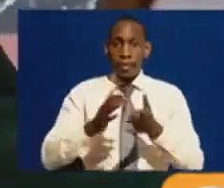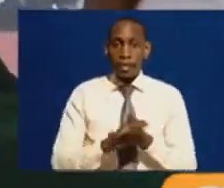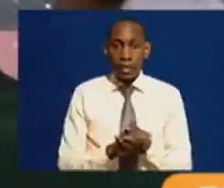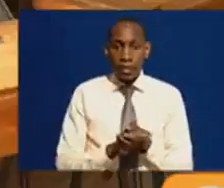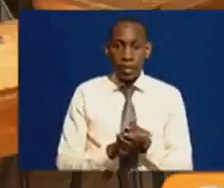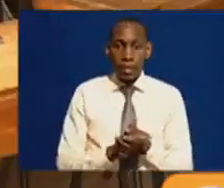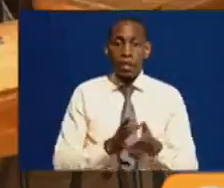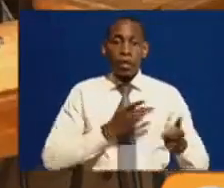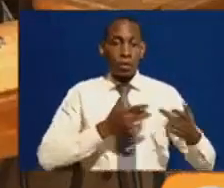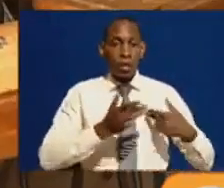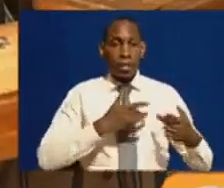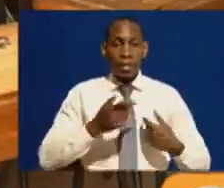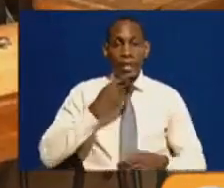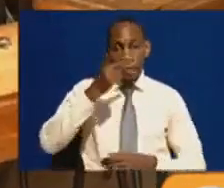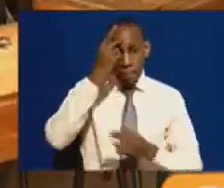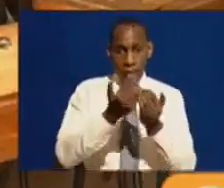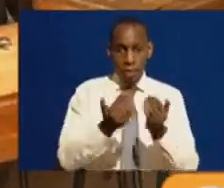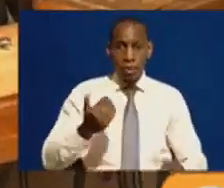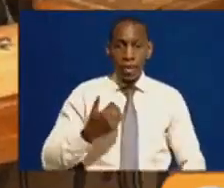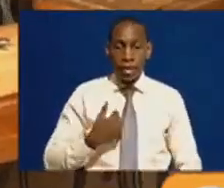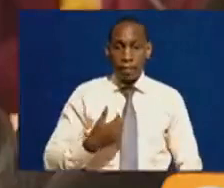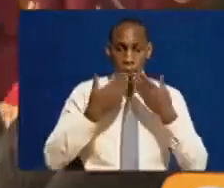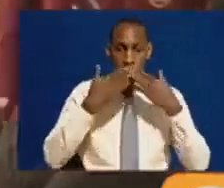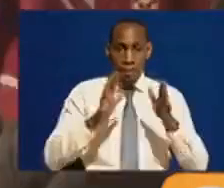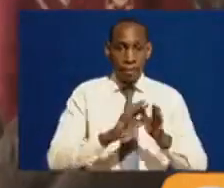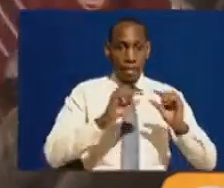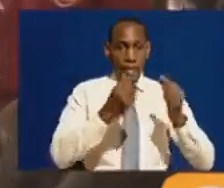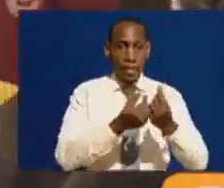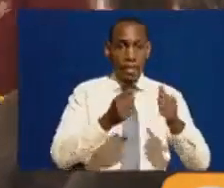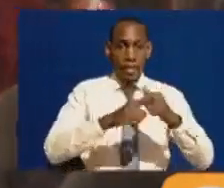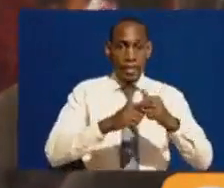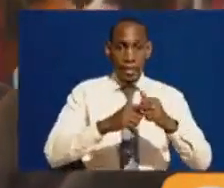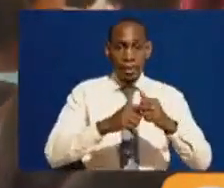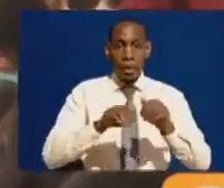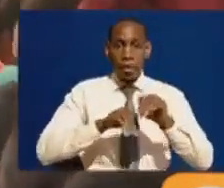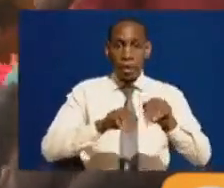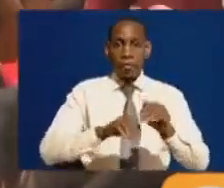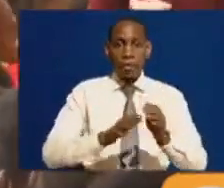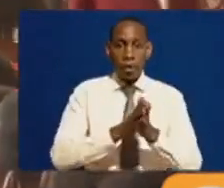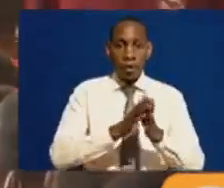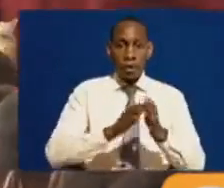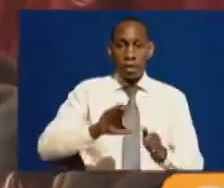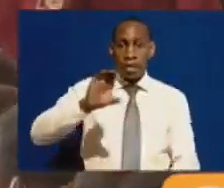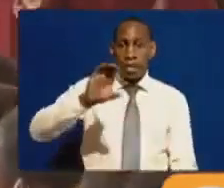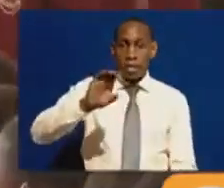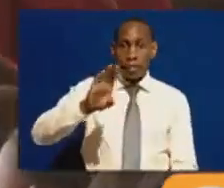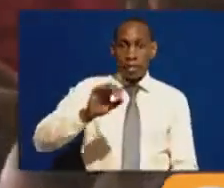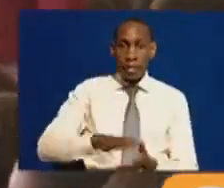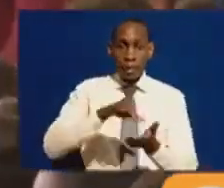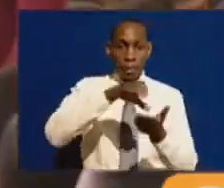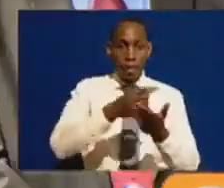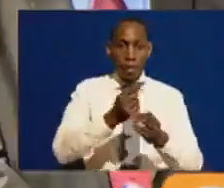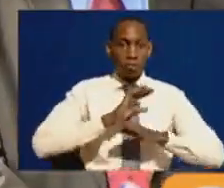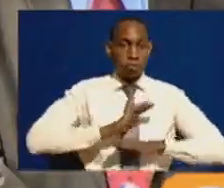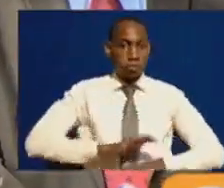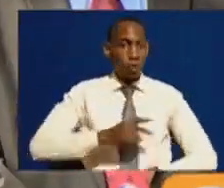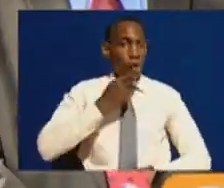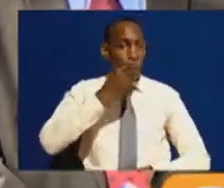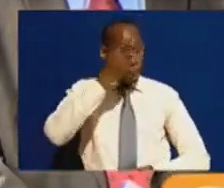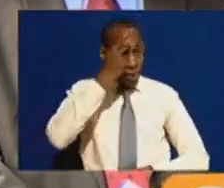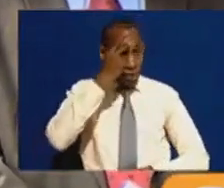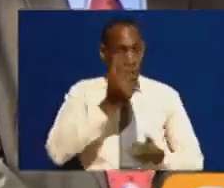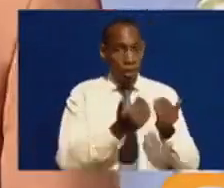wazazi walio na wanafunzi waliomaliza gredi ya sita chini ya mtaala wa CBC. Pande mmoja ni afueni kwa wazazi hawa